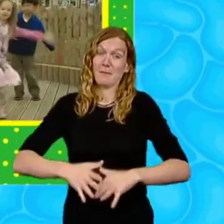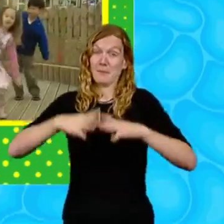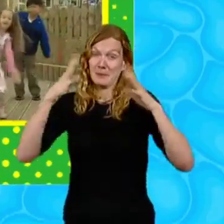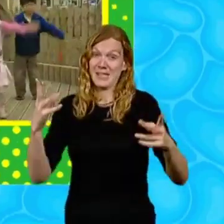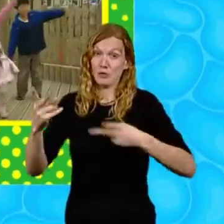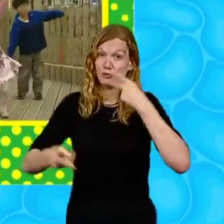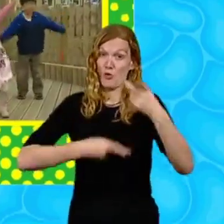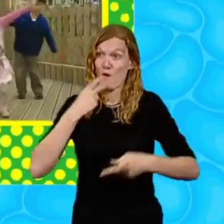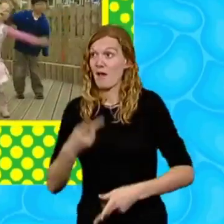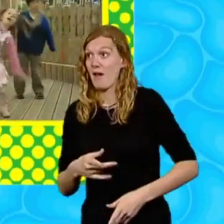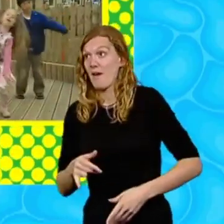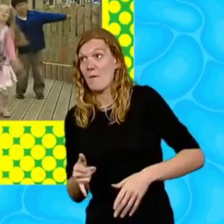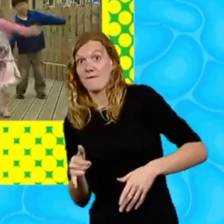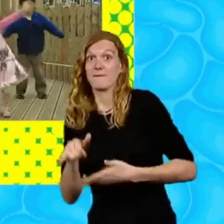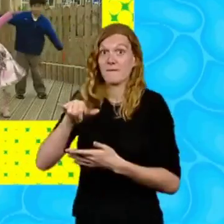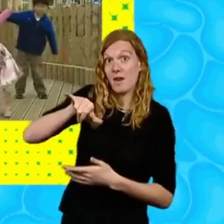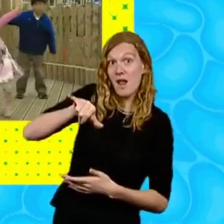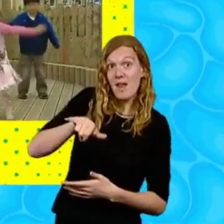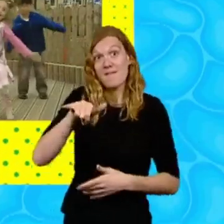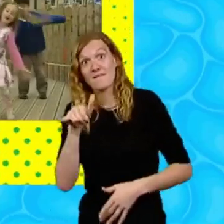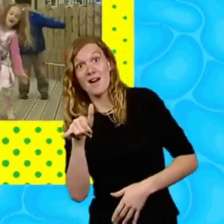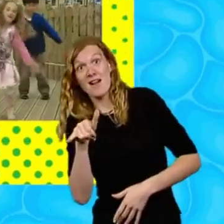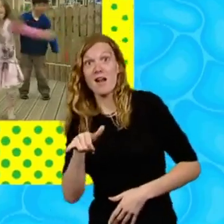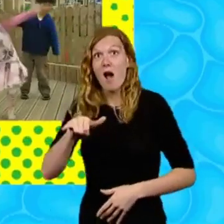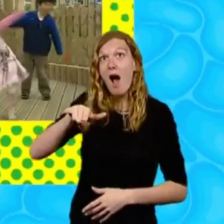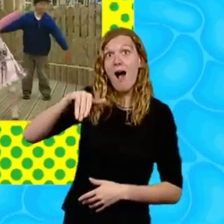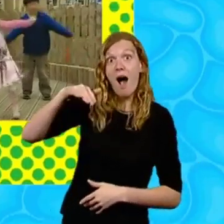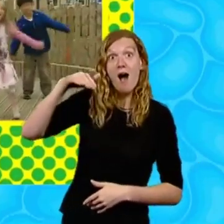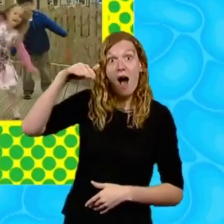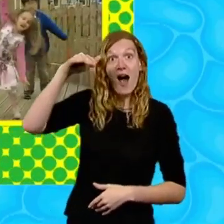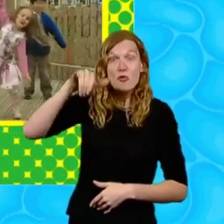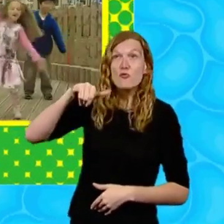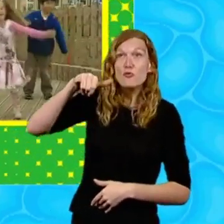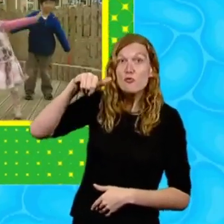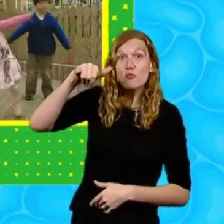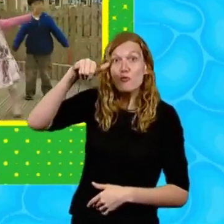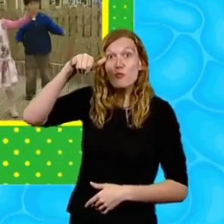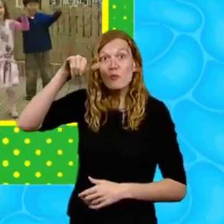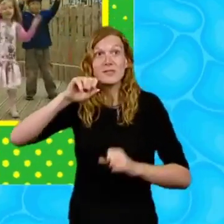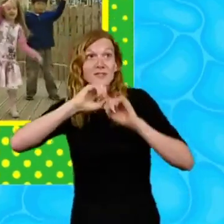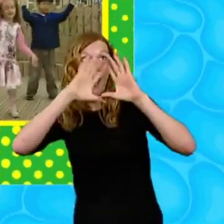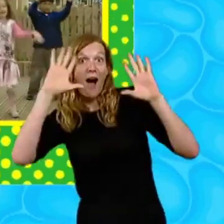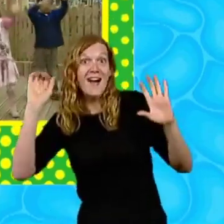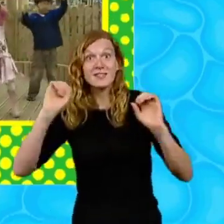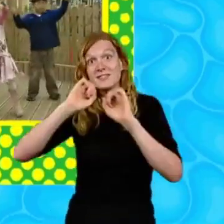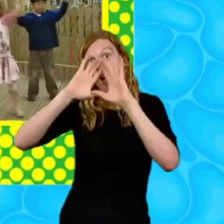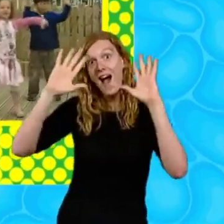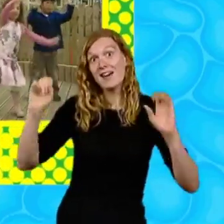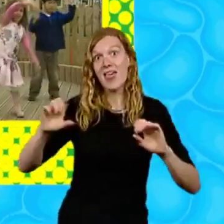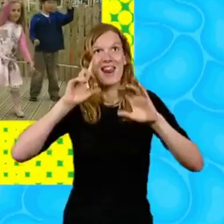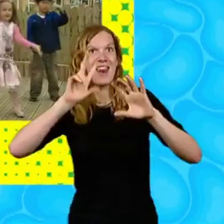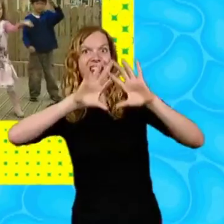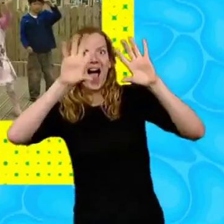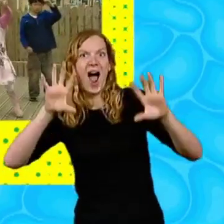Flying high, high, high, in the sky, sky, sky. You can watch the clouds go